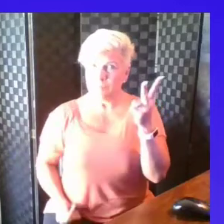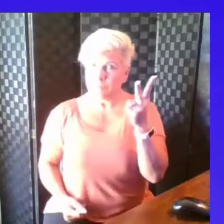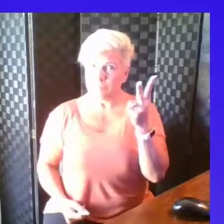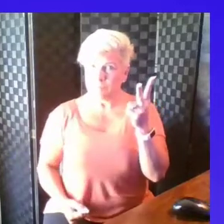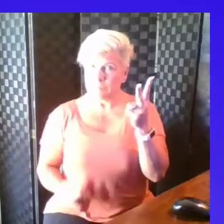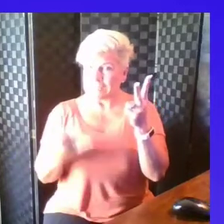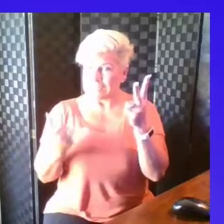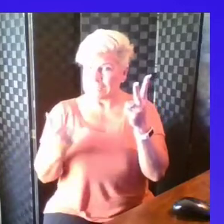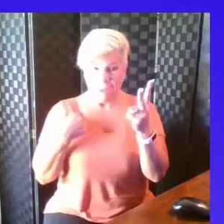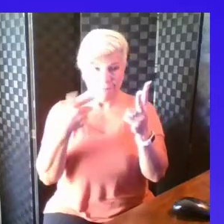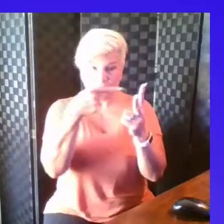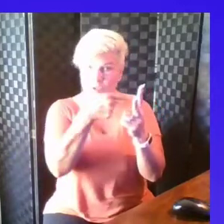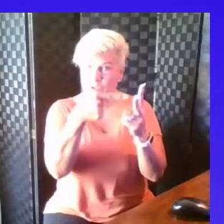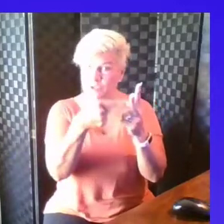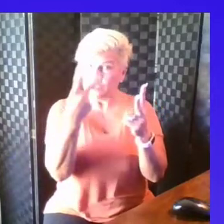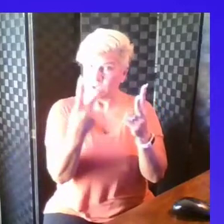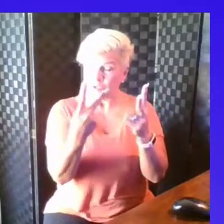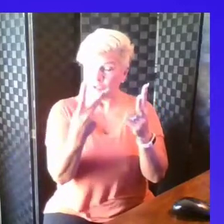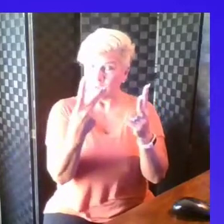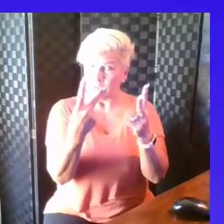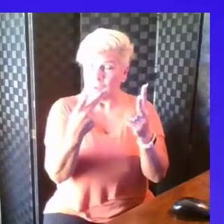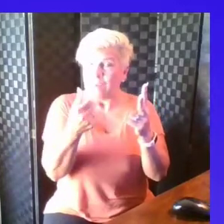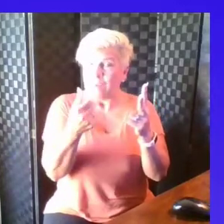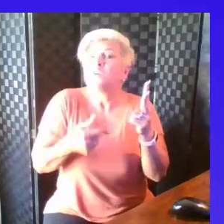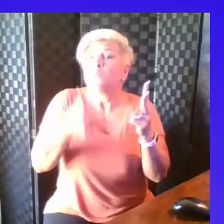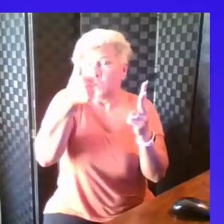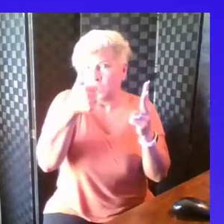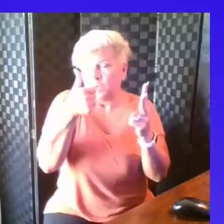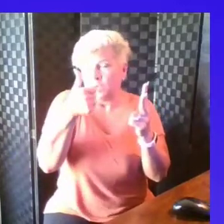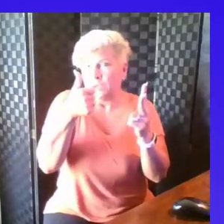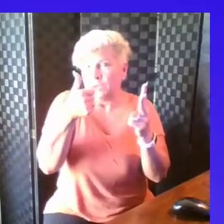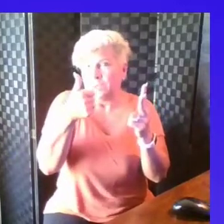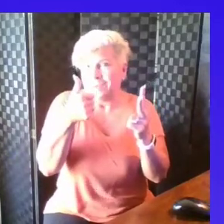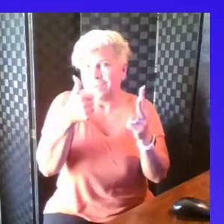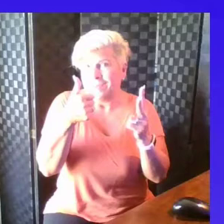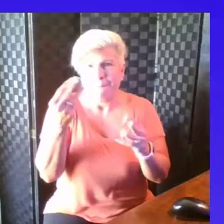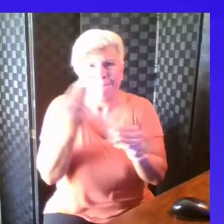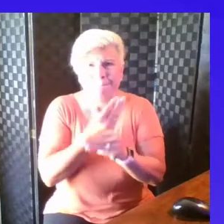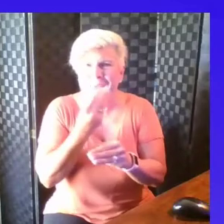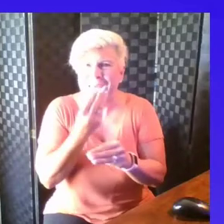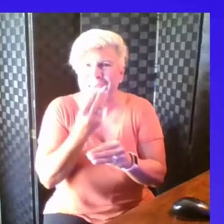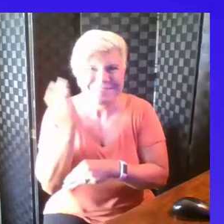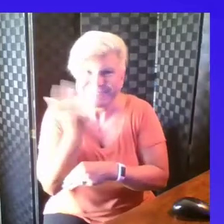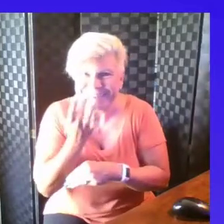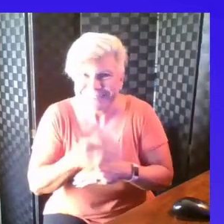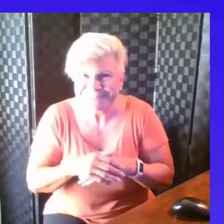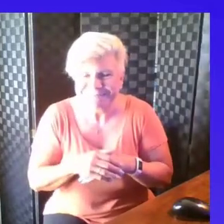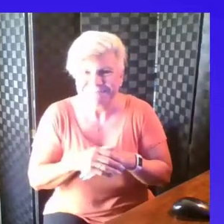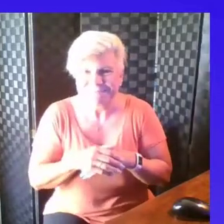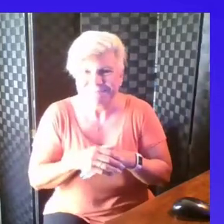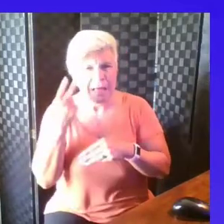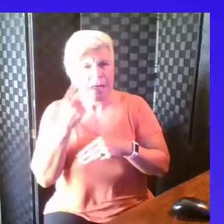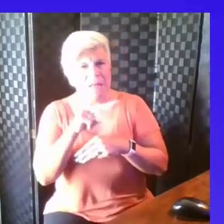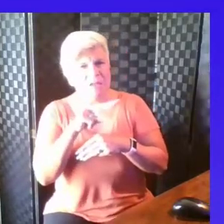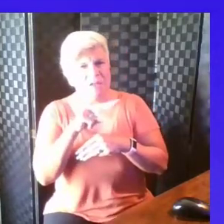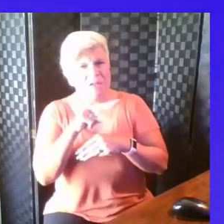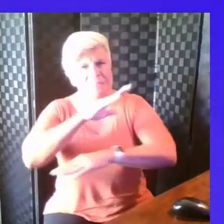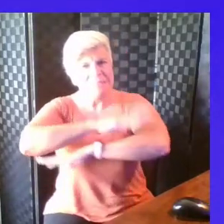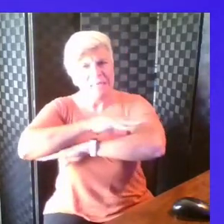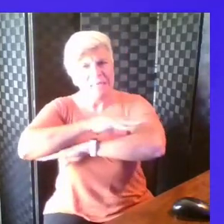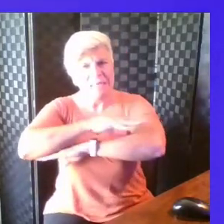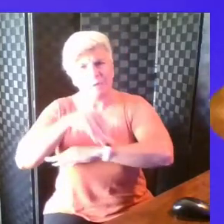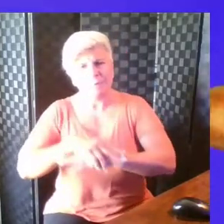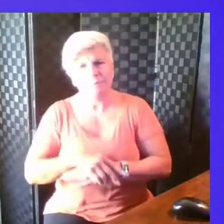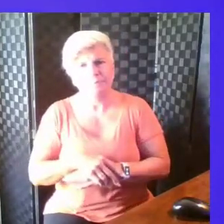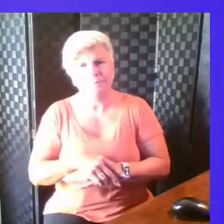Now I have fewer apples than before. Isn't math awesome? Let's look at this side of the table and see what's over here.